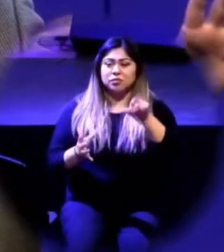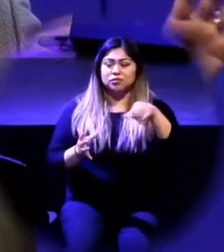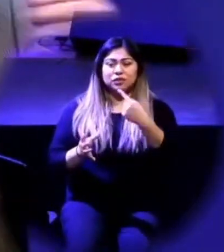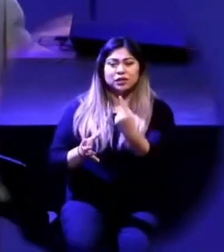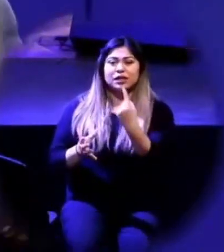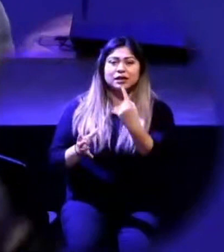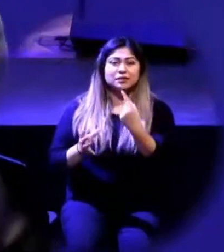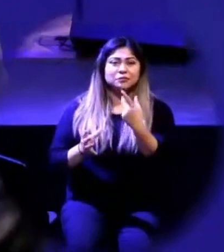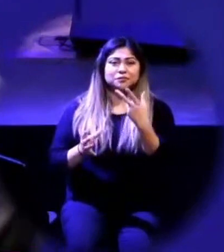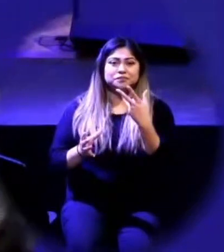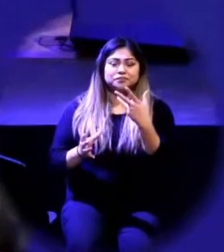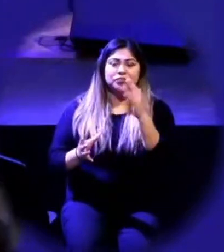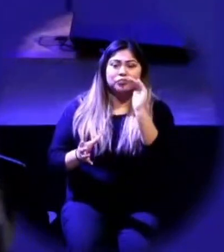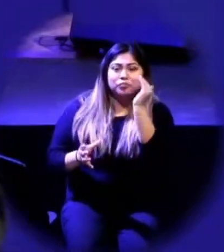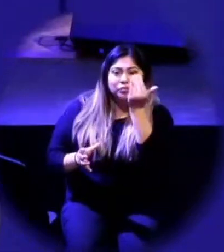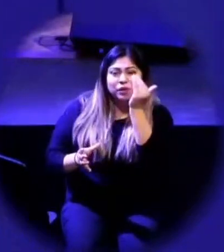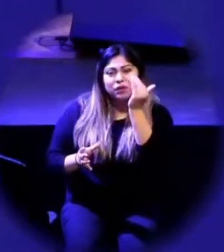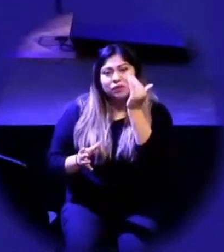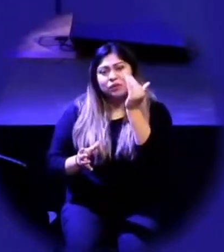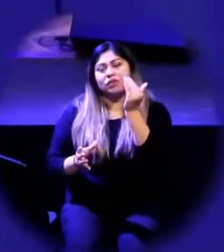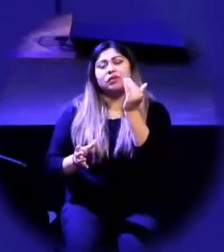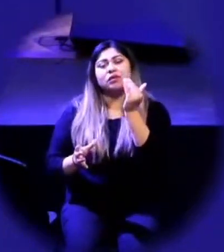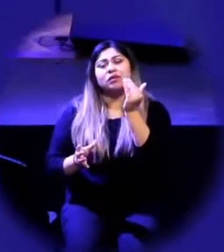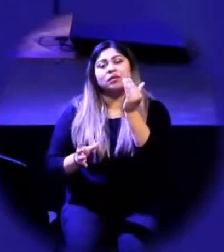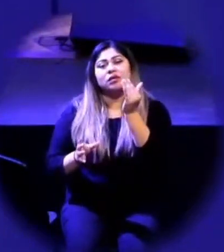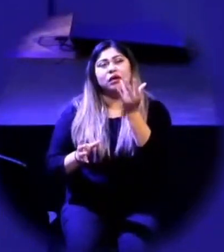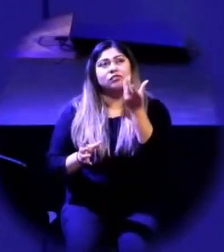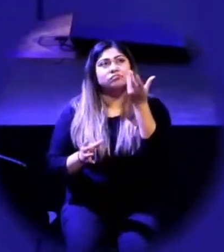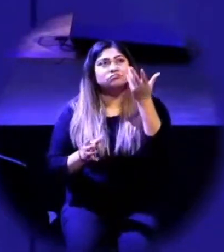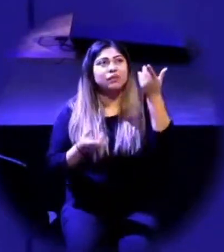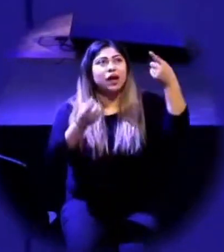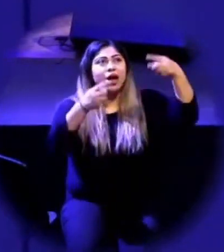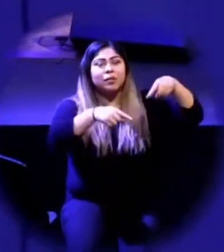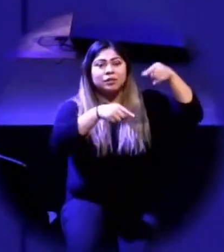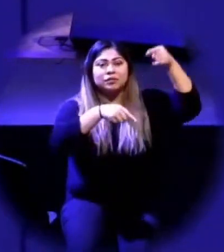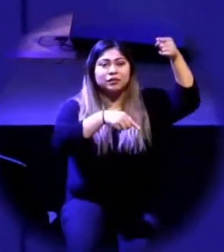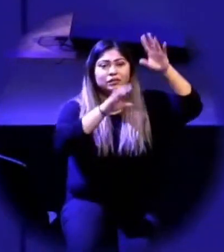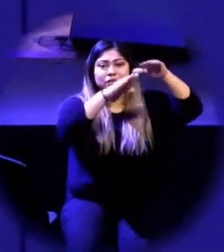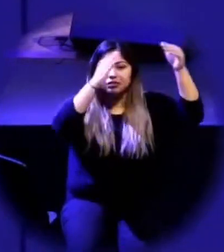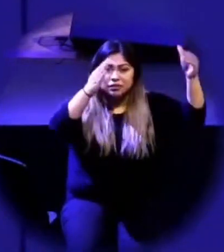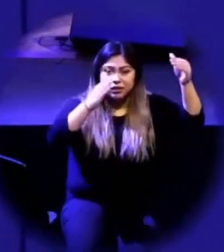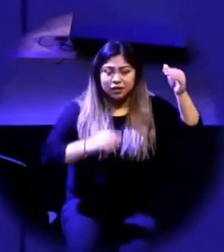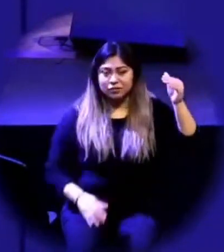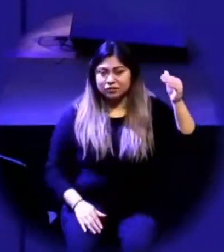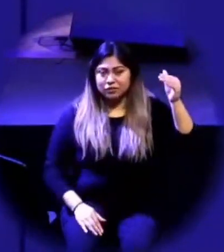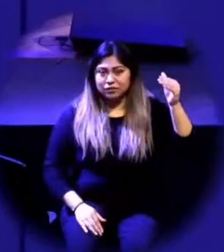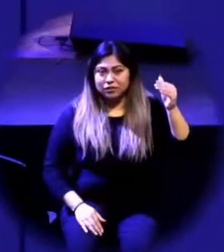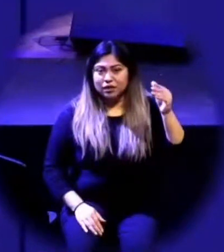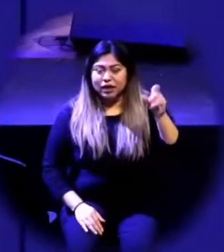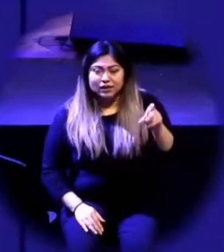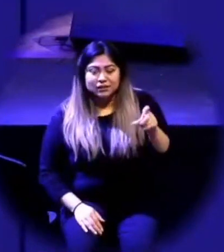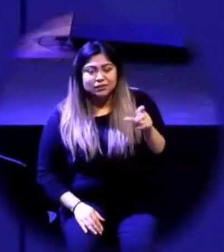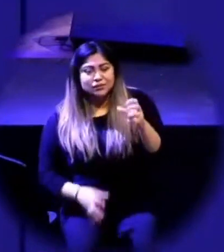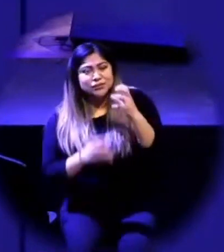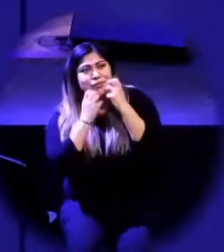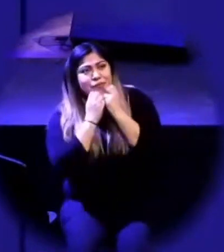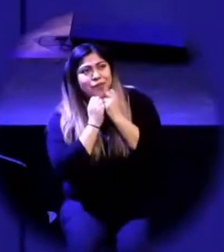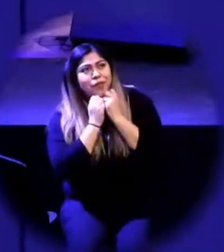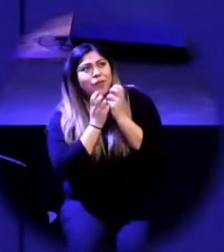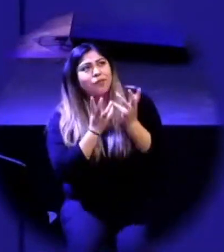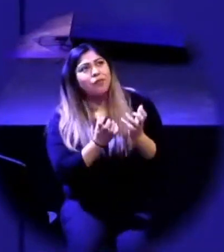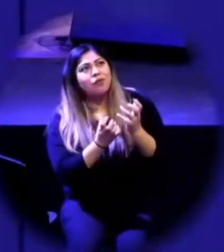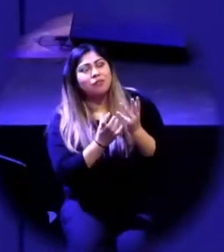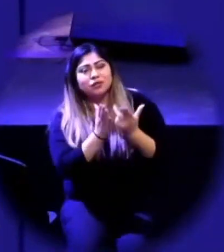or mirage. I must keep alive in myself the desire for my true country, which I shall